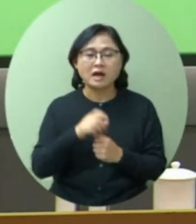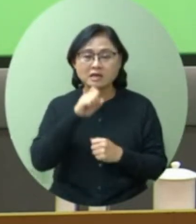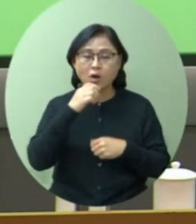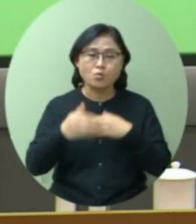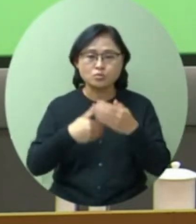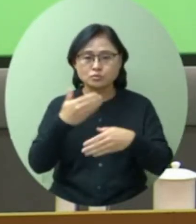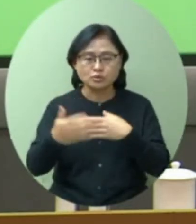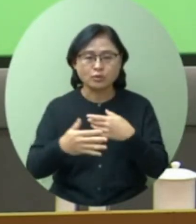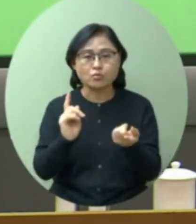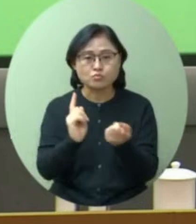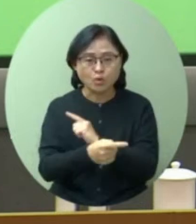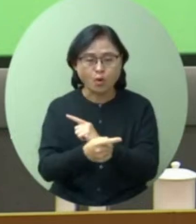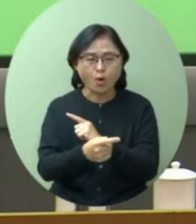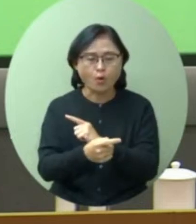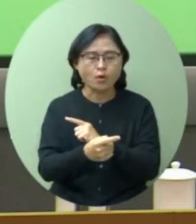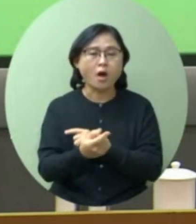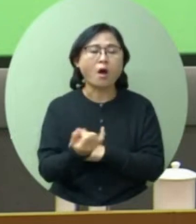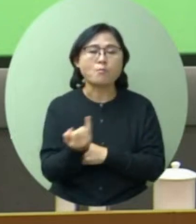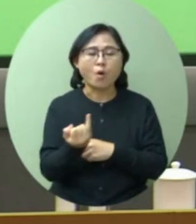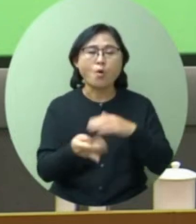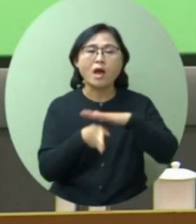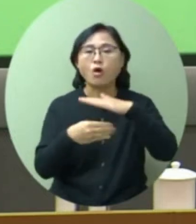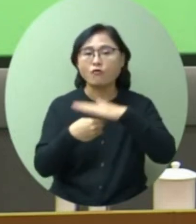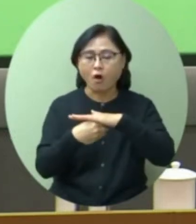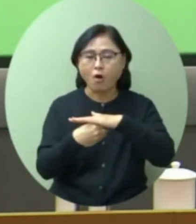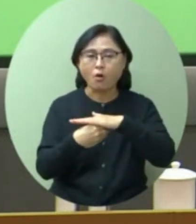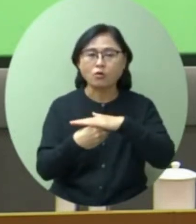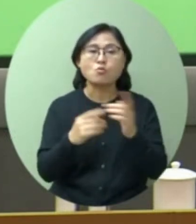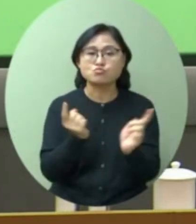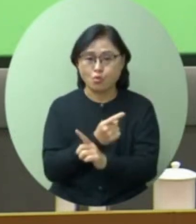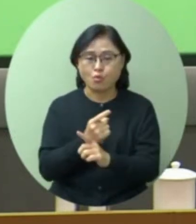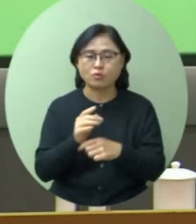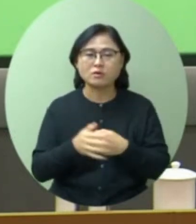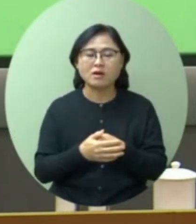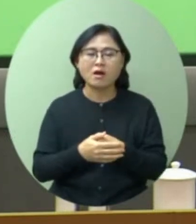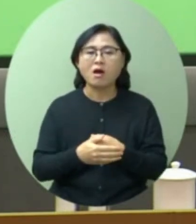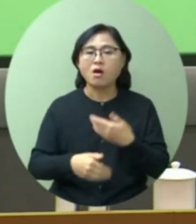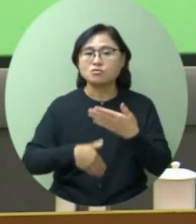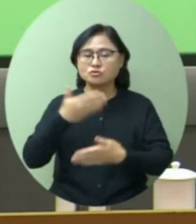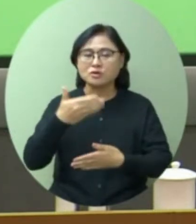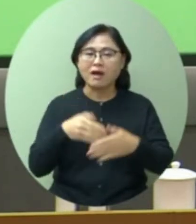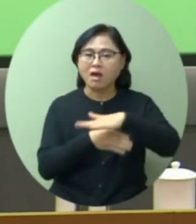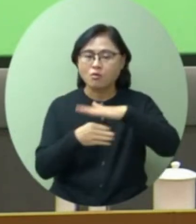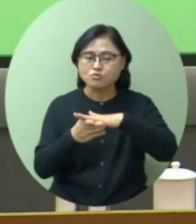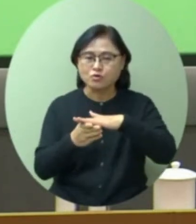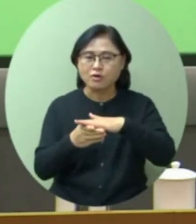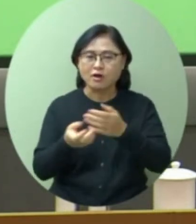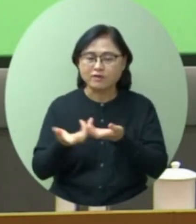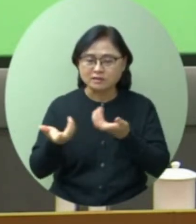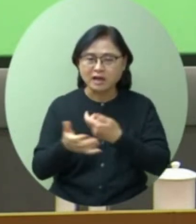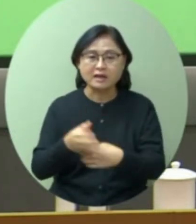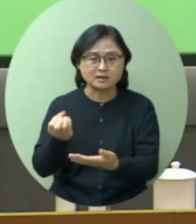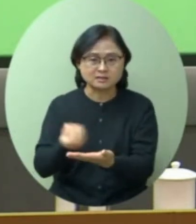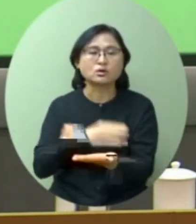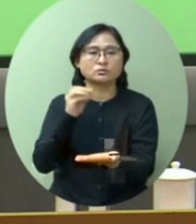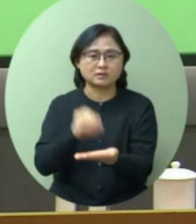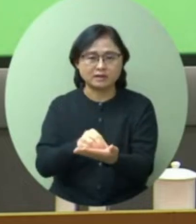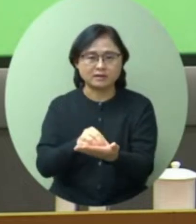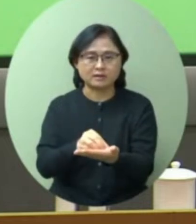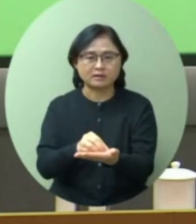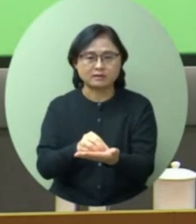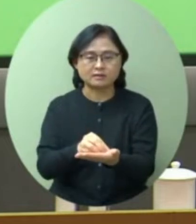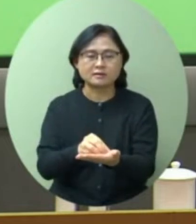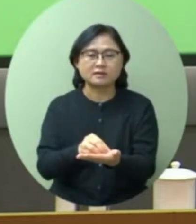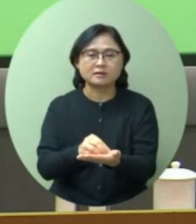measures. And those policies include an orderly approach to eradicating subdivided units. There will be